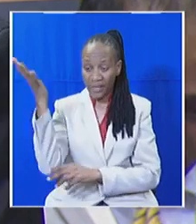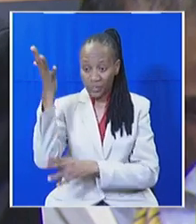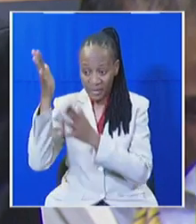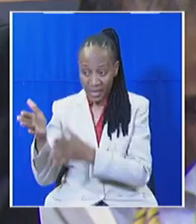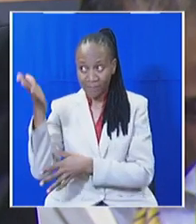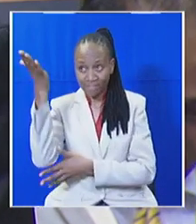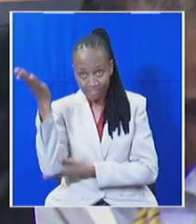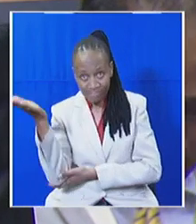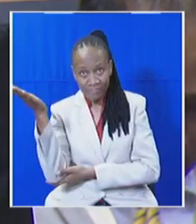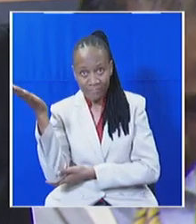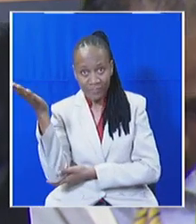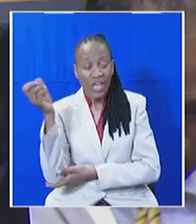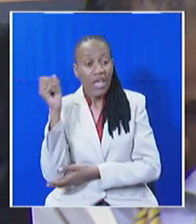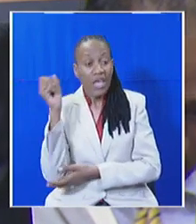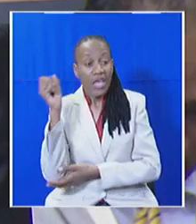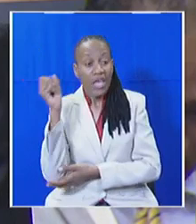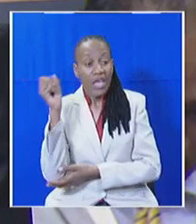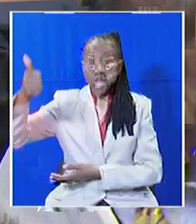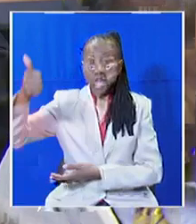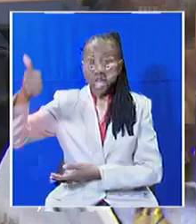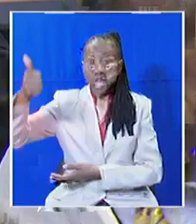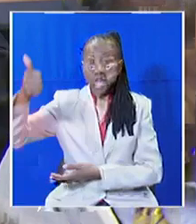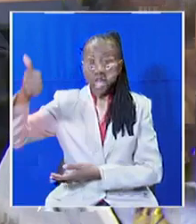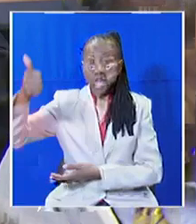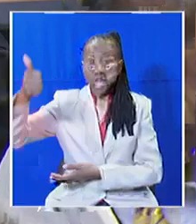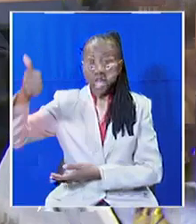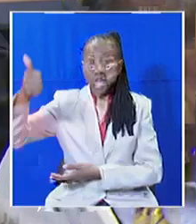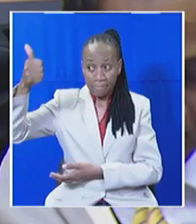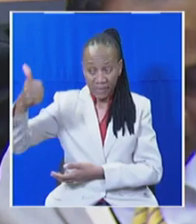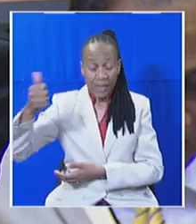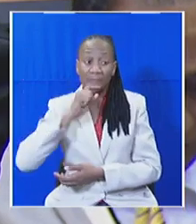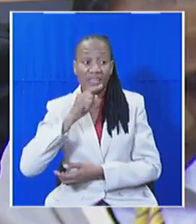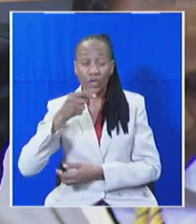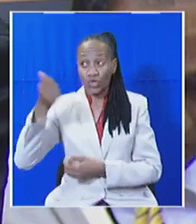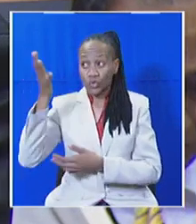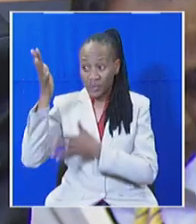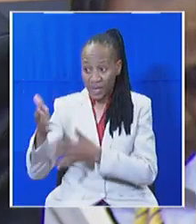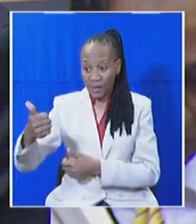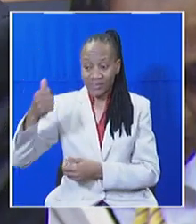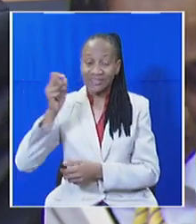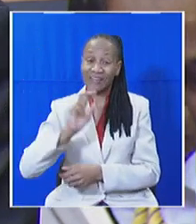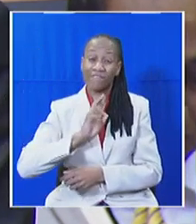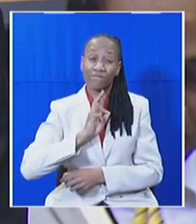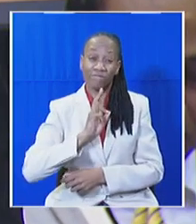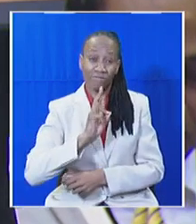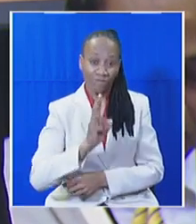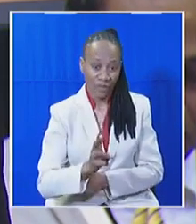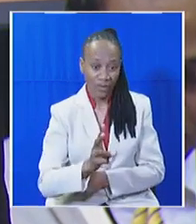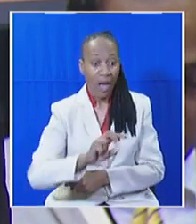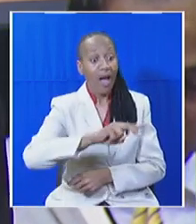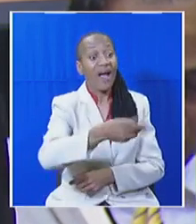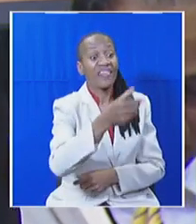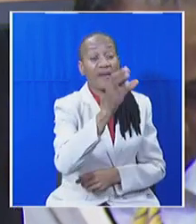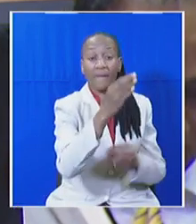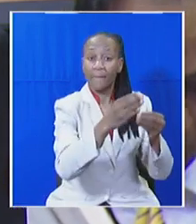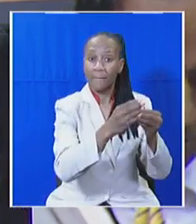Whenever the presiding officer rises during, which means when you speak, Madam Speaker, any member then speaking